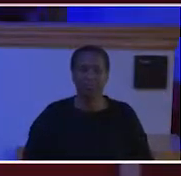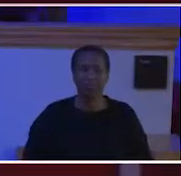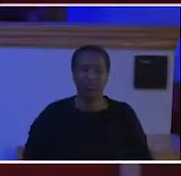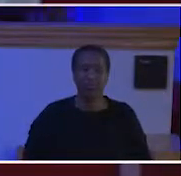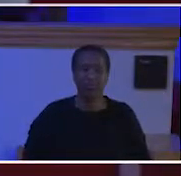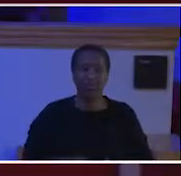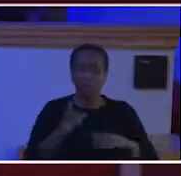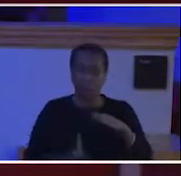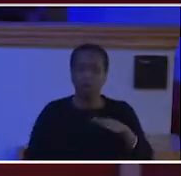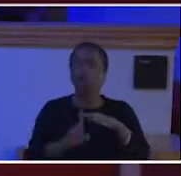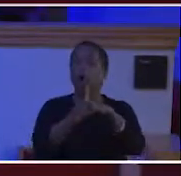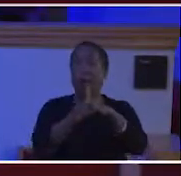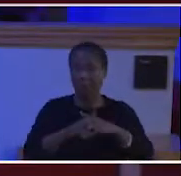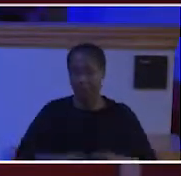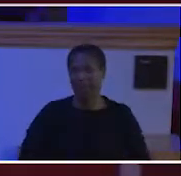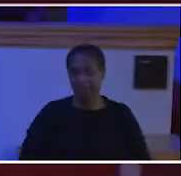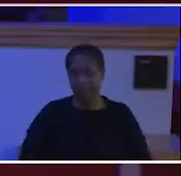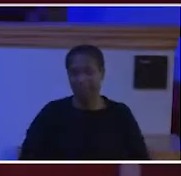to show up.